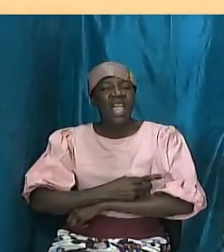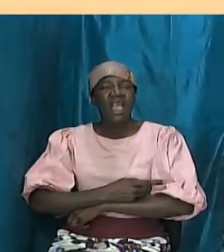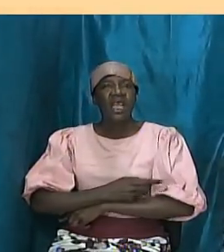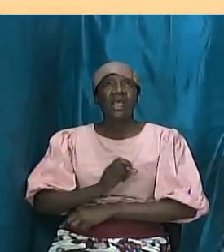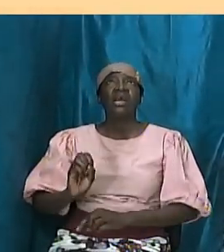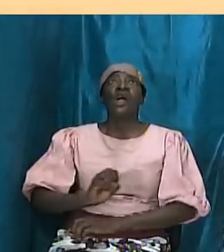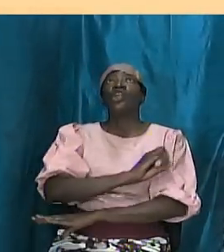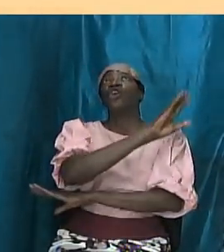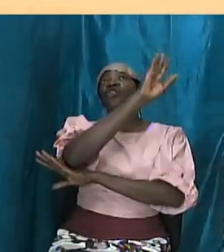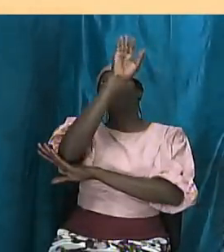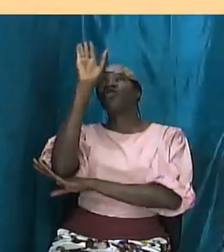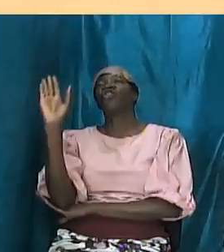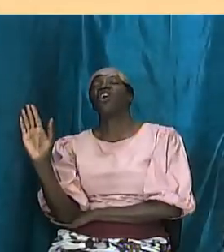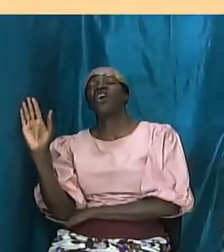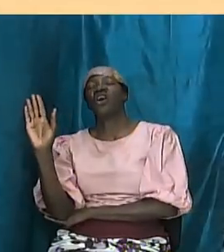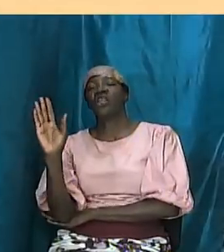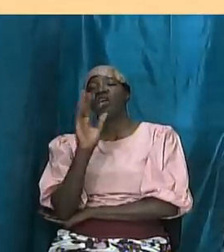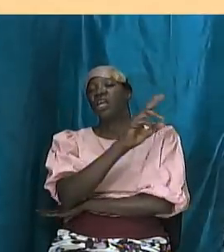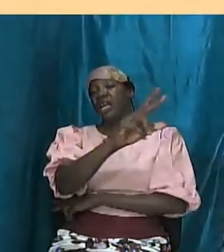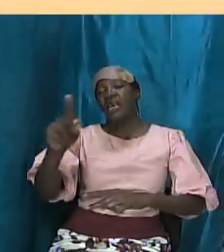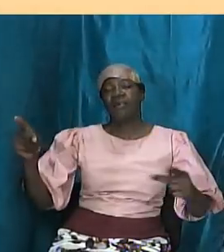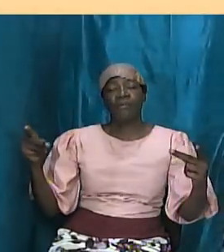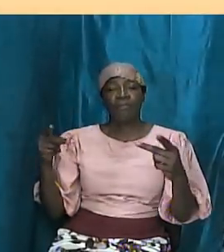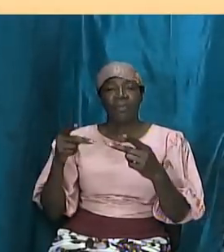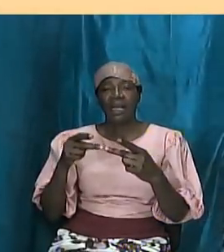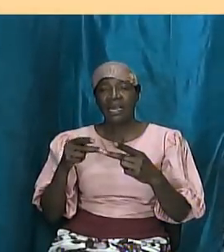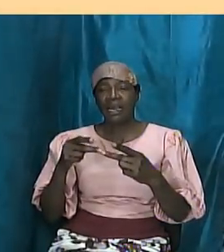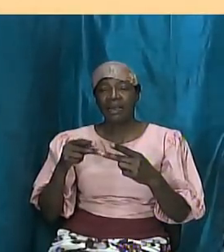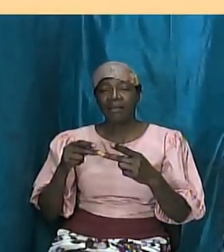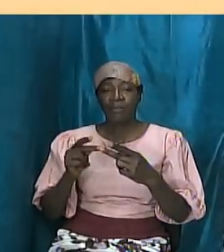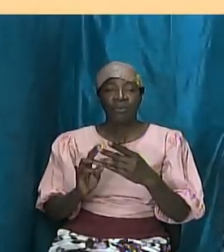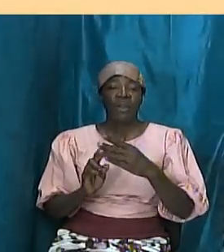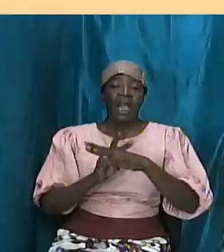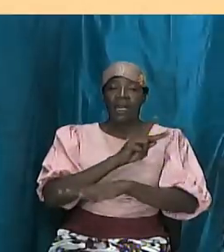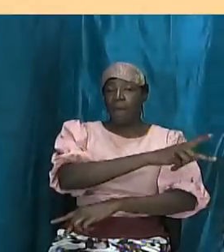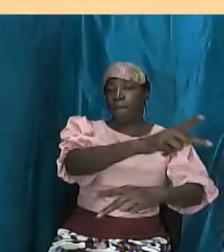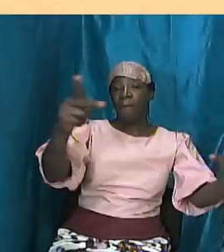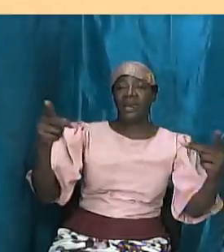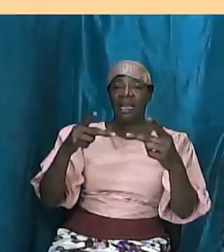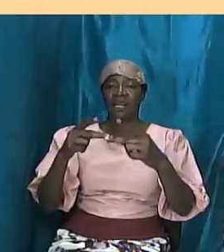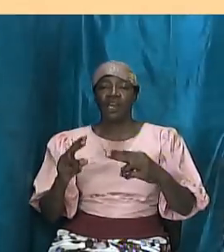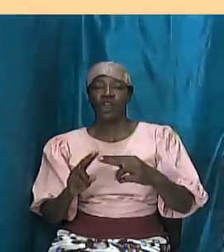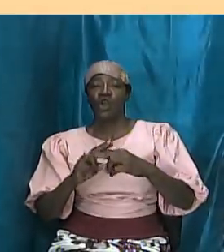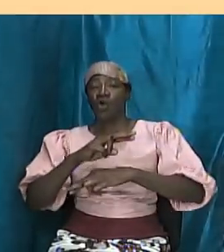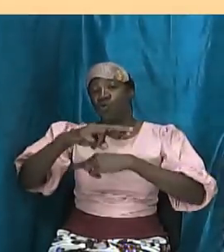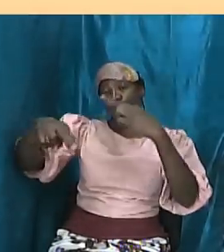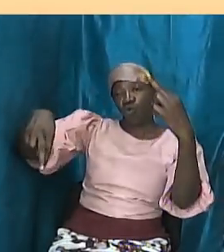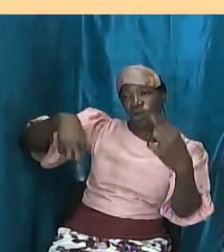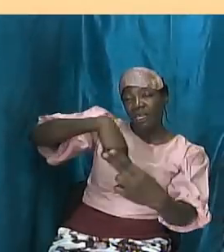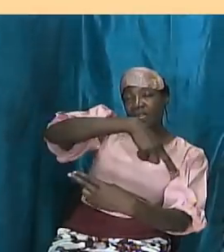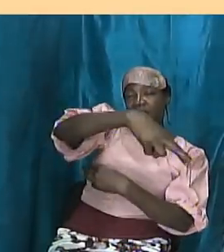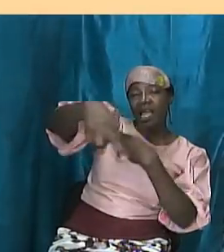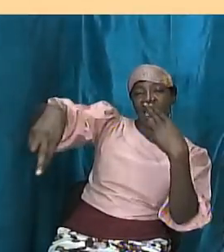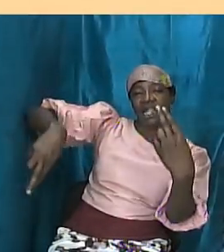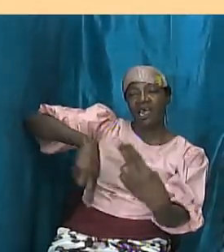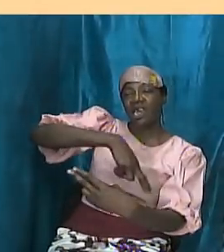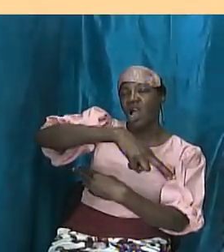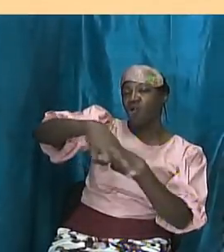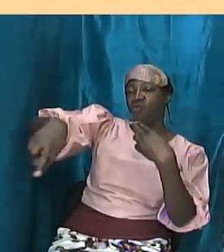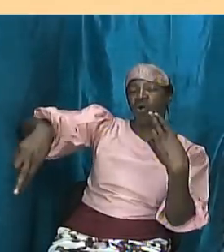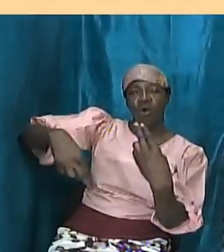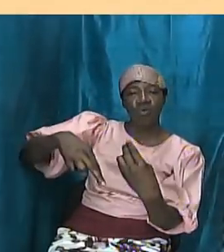and the planets rotating around the sun and everything in their respective orbits, and they go at a